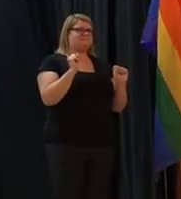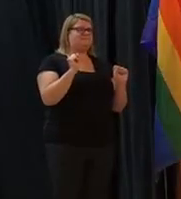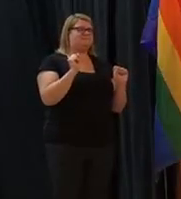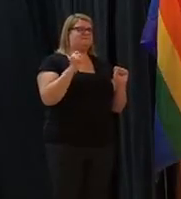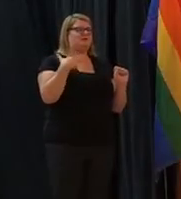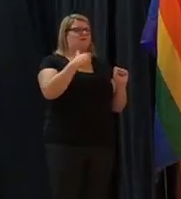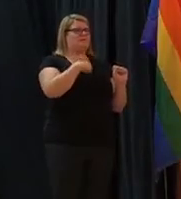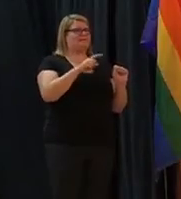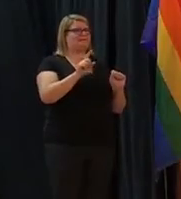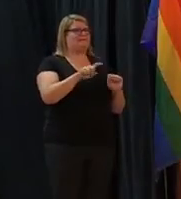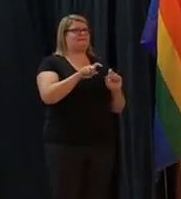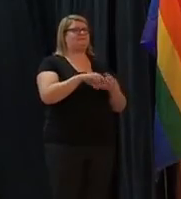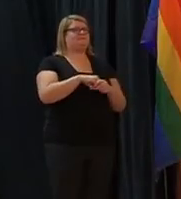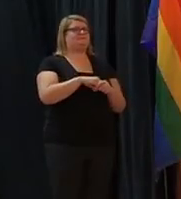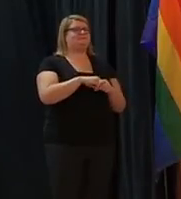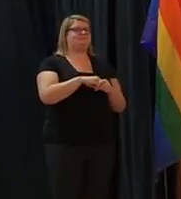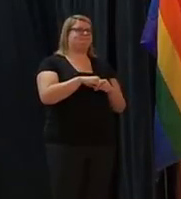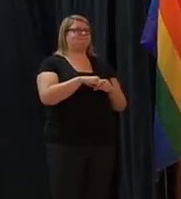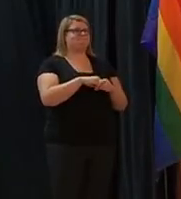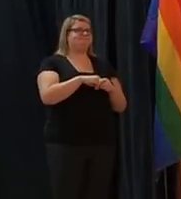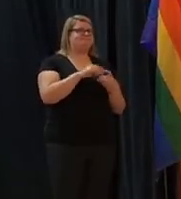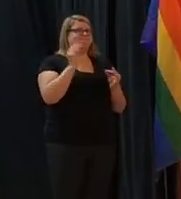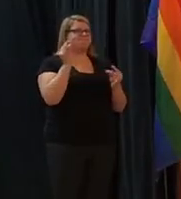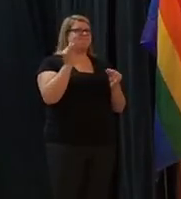we need to be